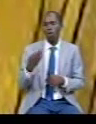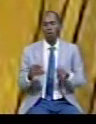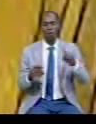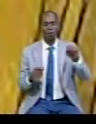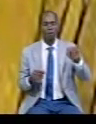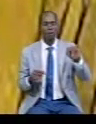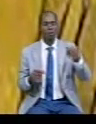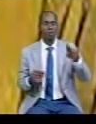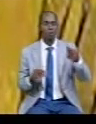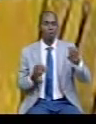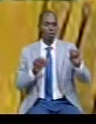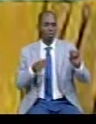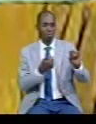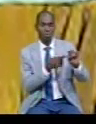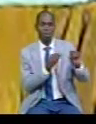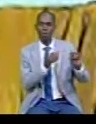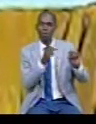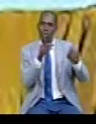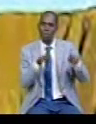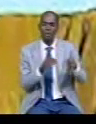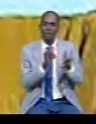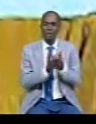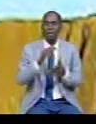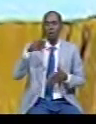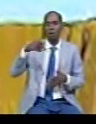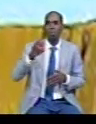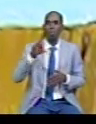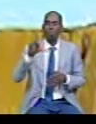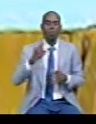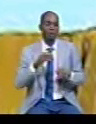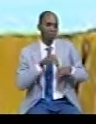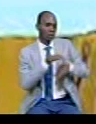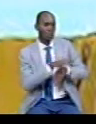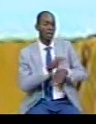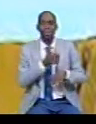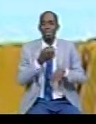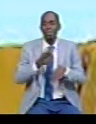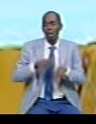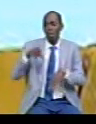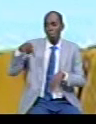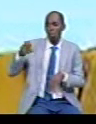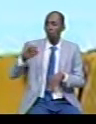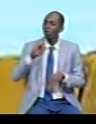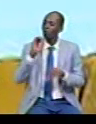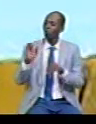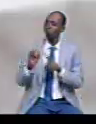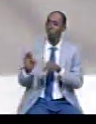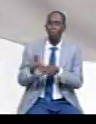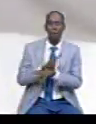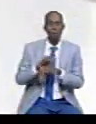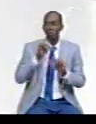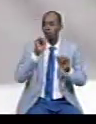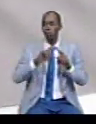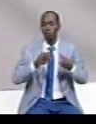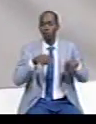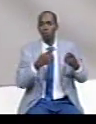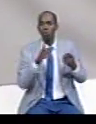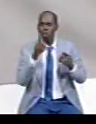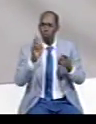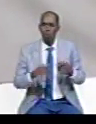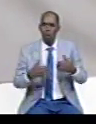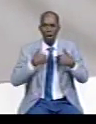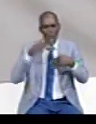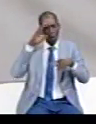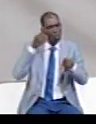Here is another person that Paul sent whenever he couldn't do it directly himself. You should have brothers and sisters cooperating with